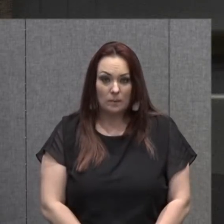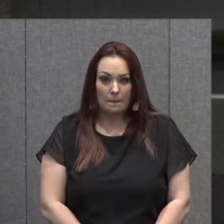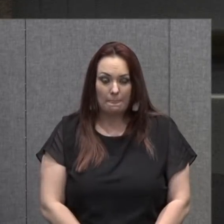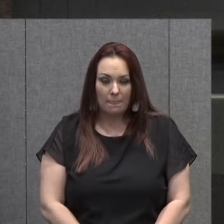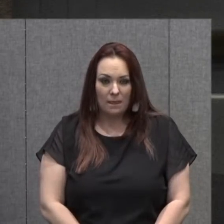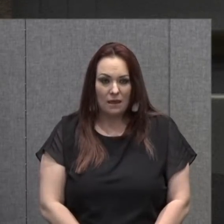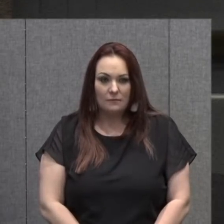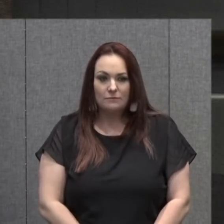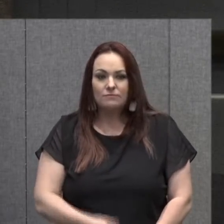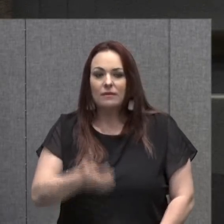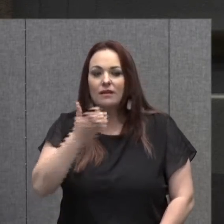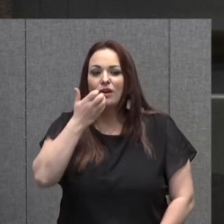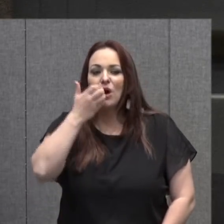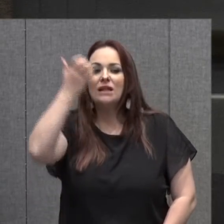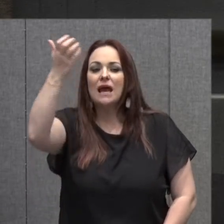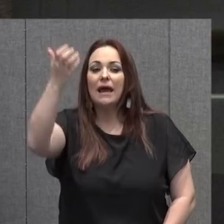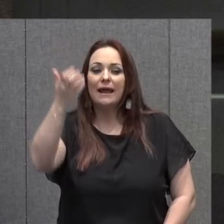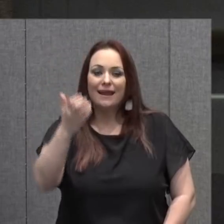He called out sweetly,